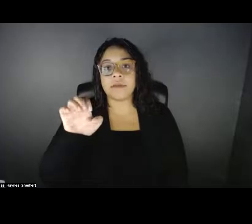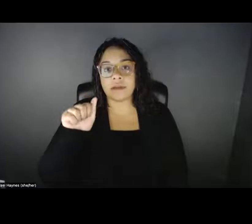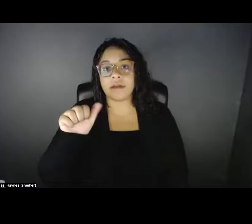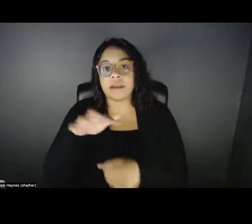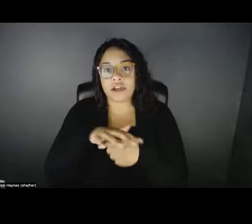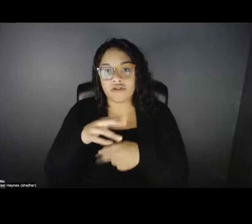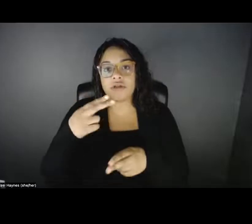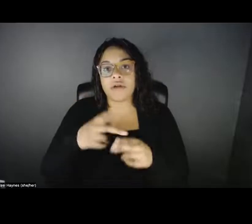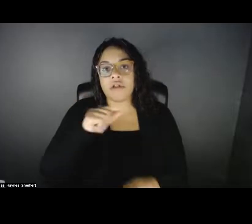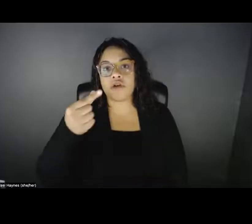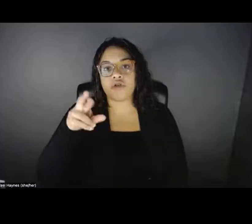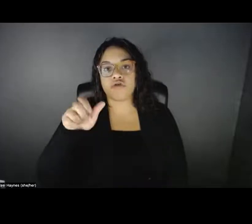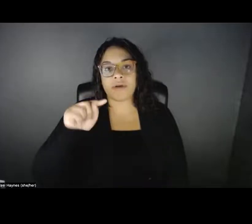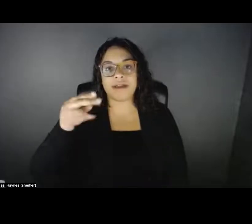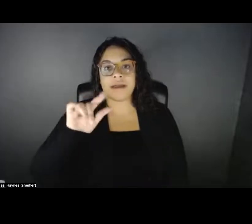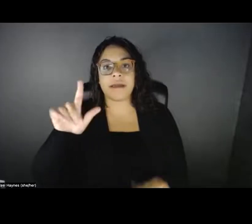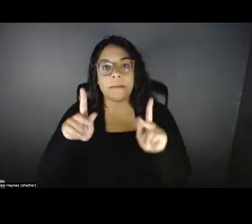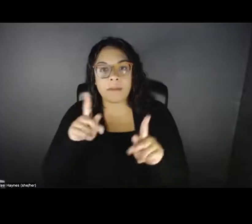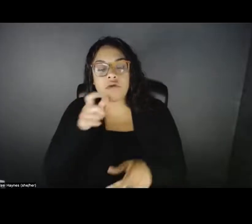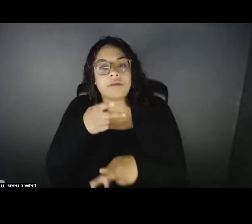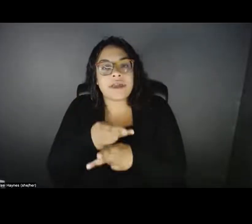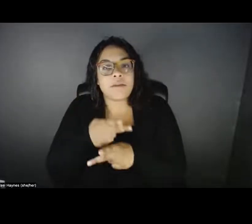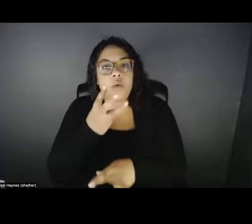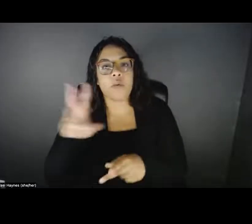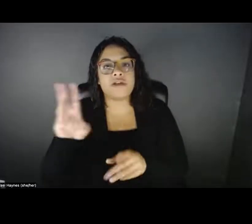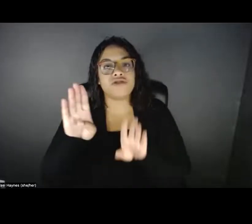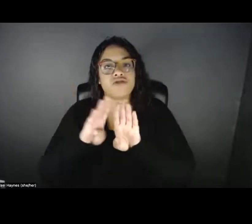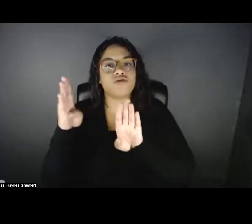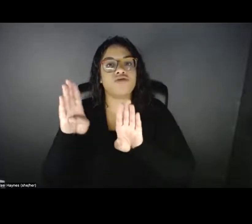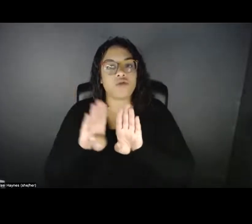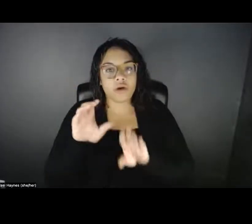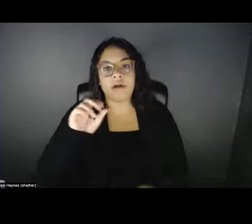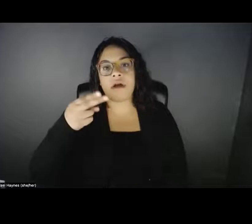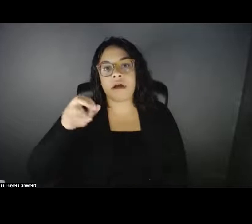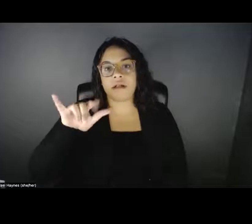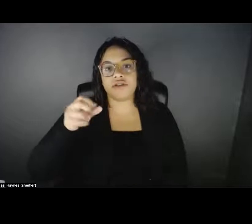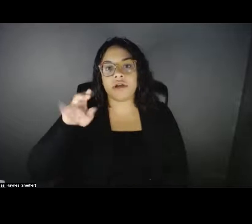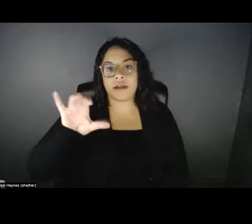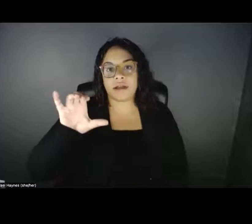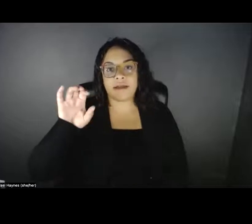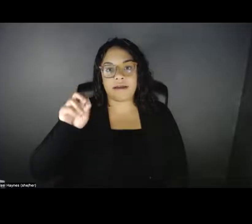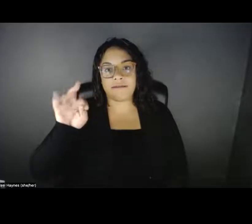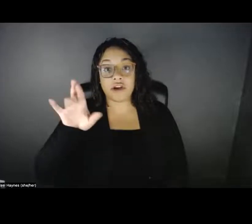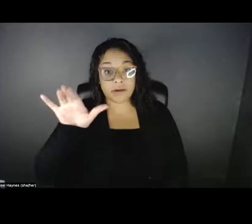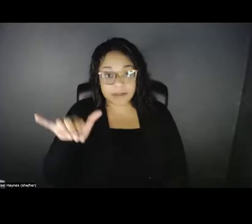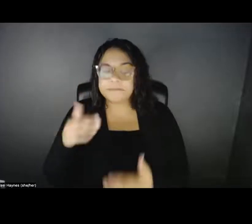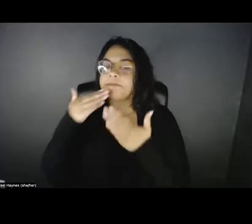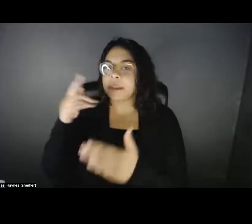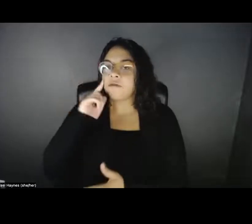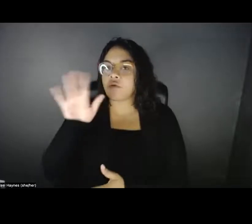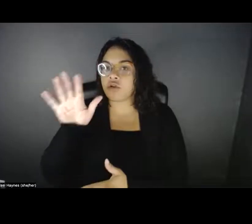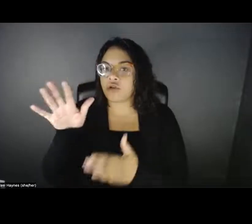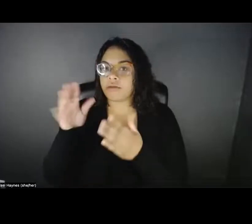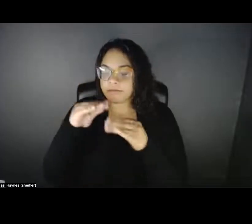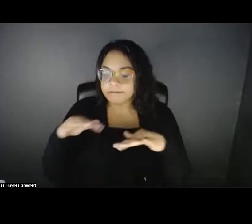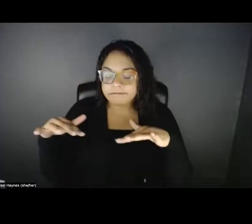Great Hill People and the keepers of the western door of the Haudenosaunee Confederacy, we thank you for your grace. We